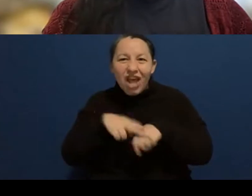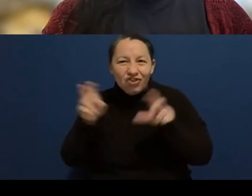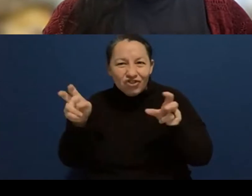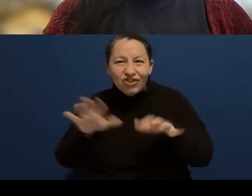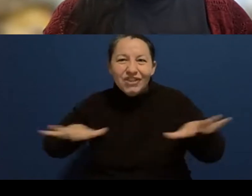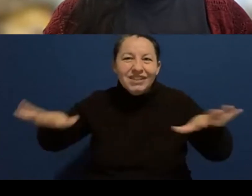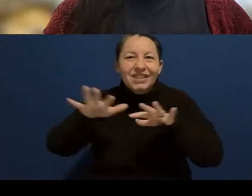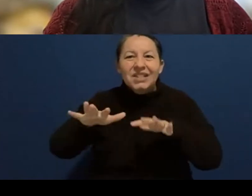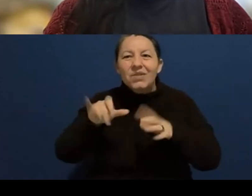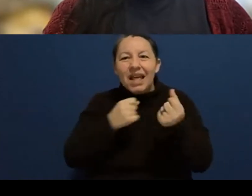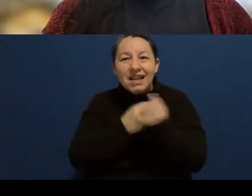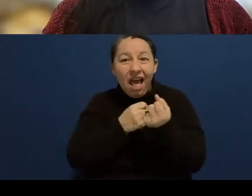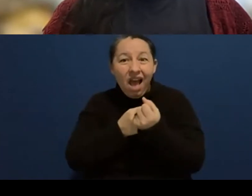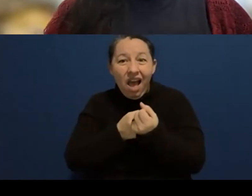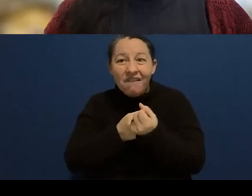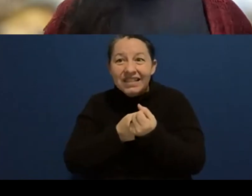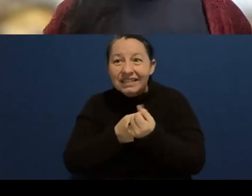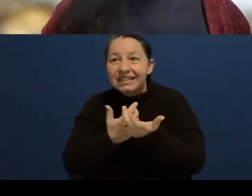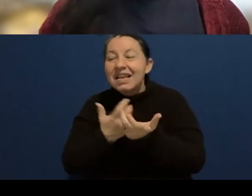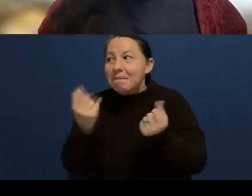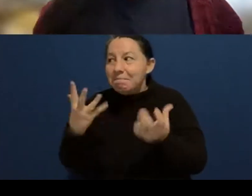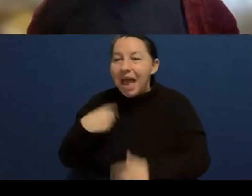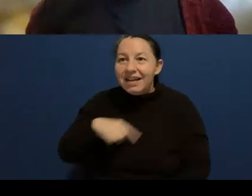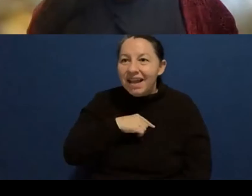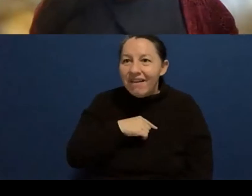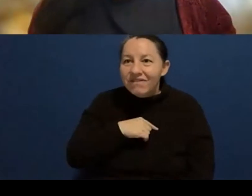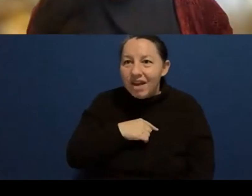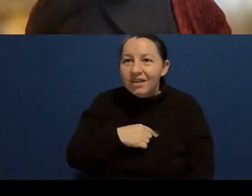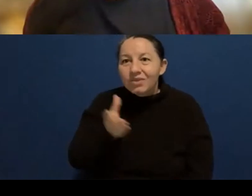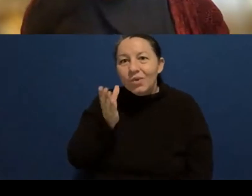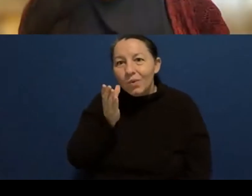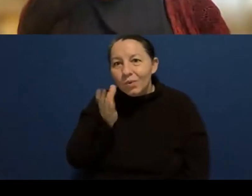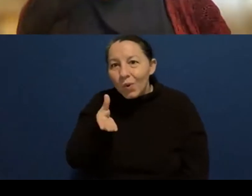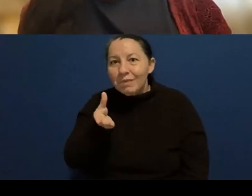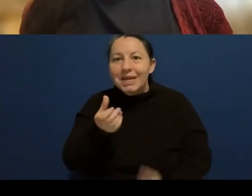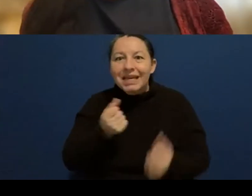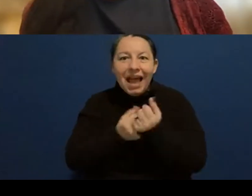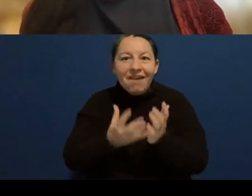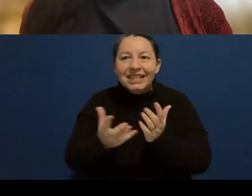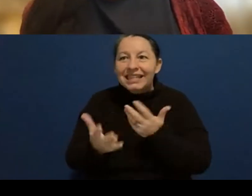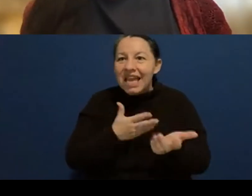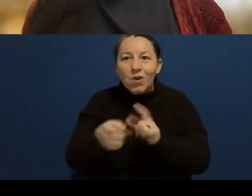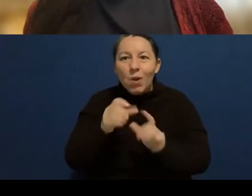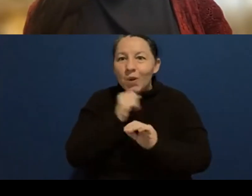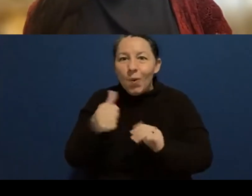the advocates, a lot of us, we're going to be advocates even when we don't have the title